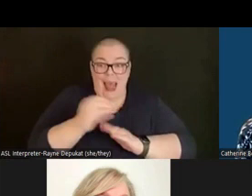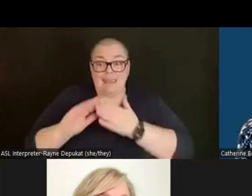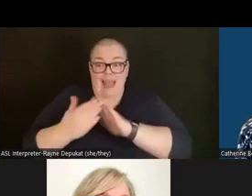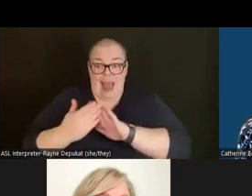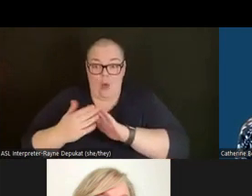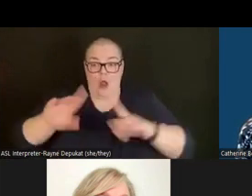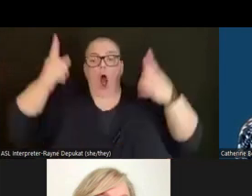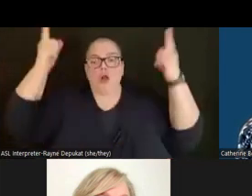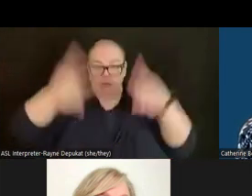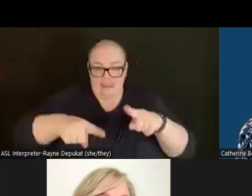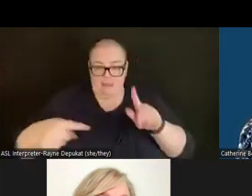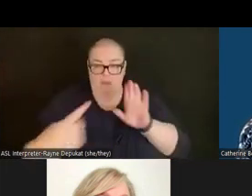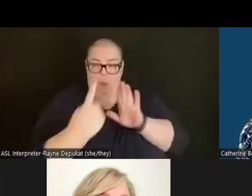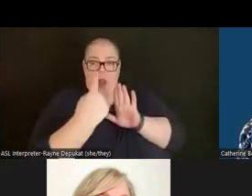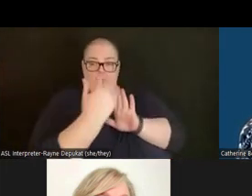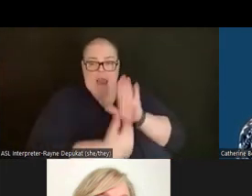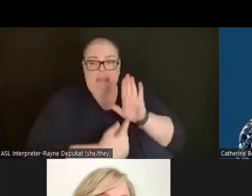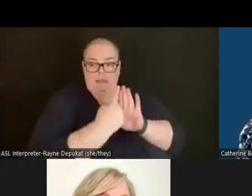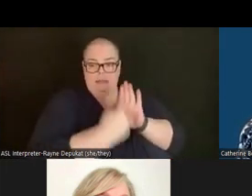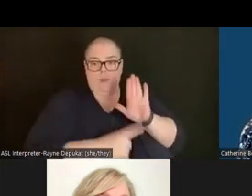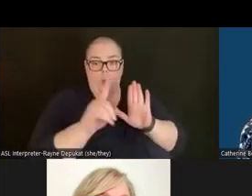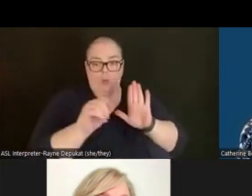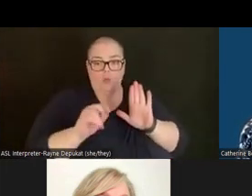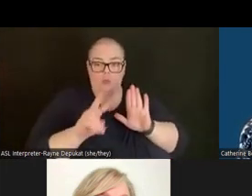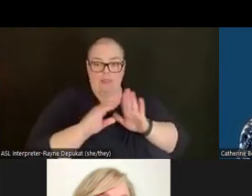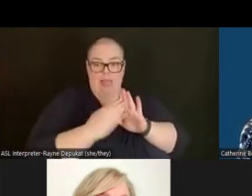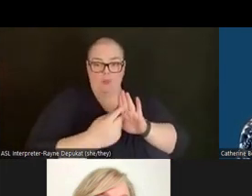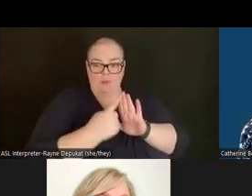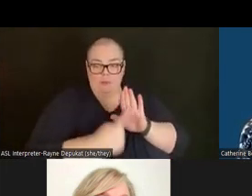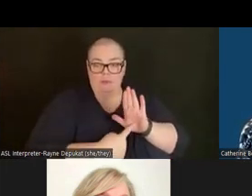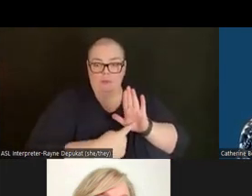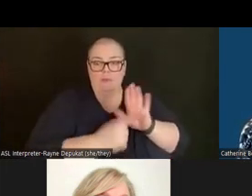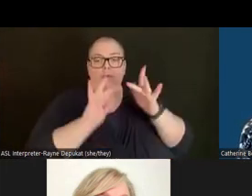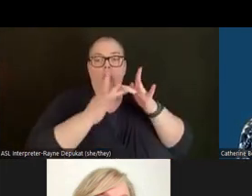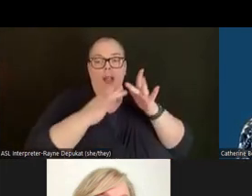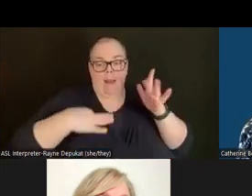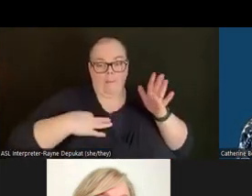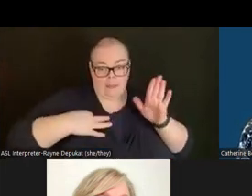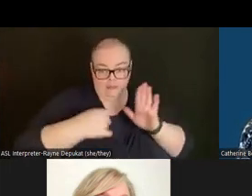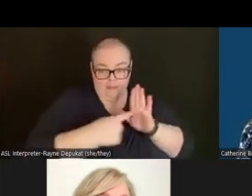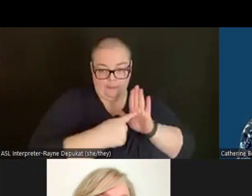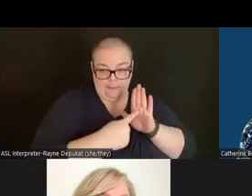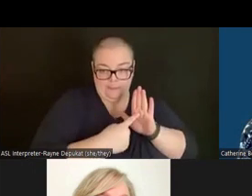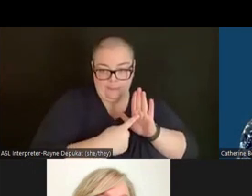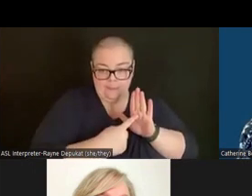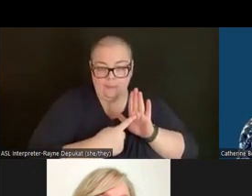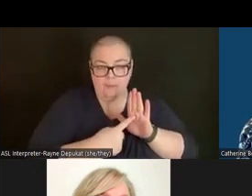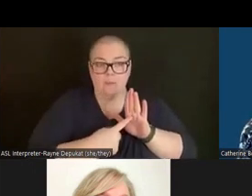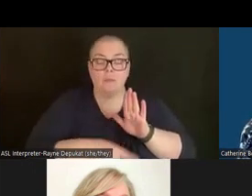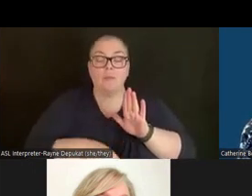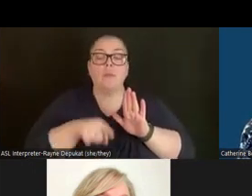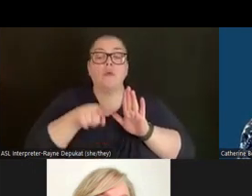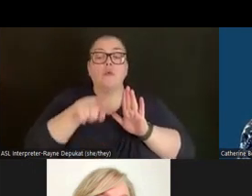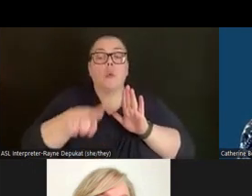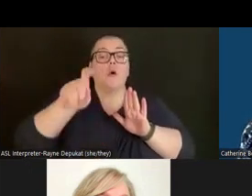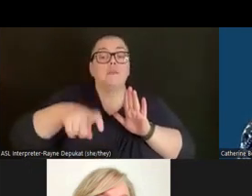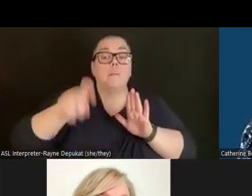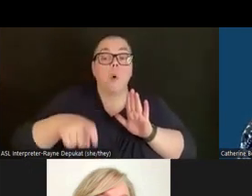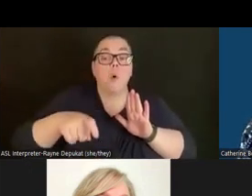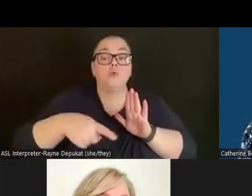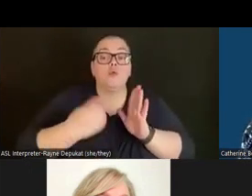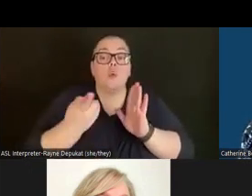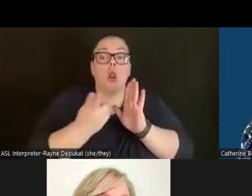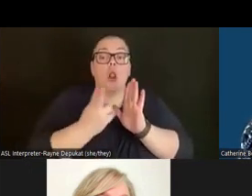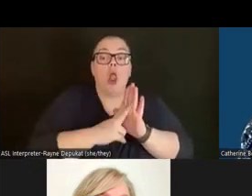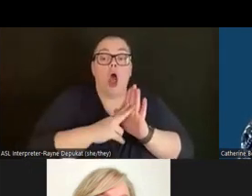list. It is an online application. You are supposed to log in every